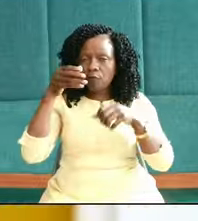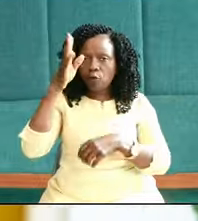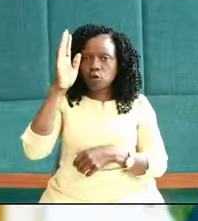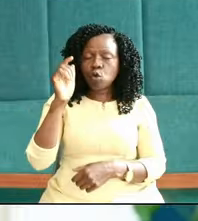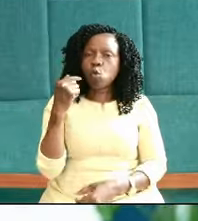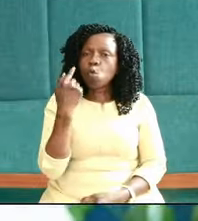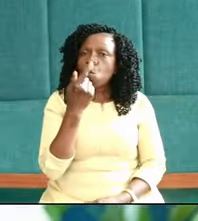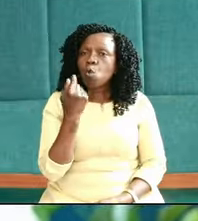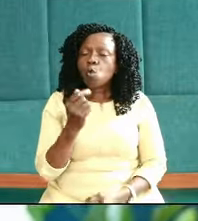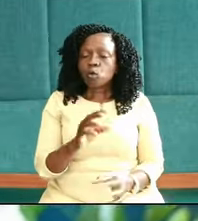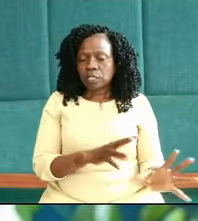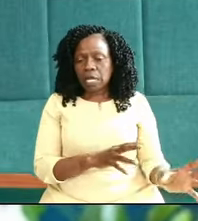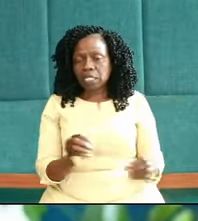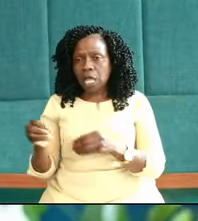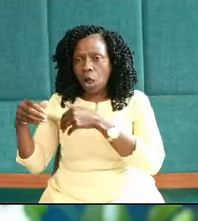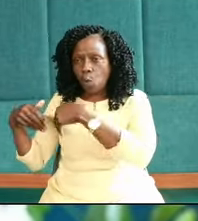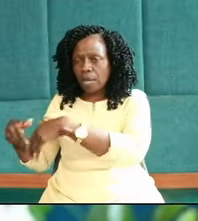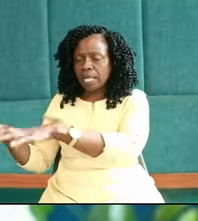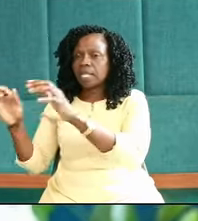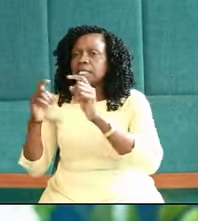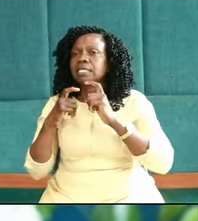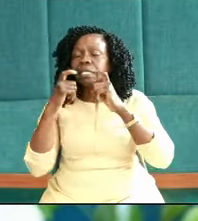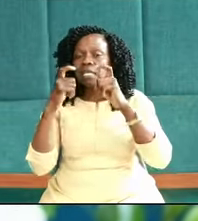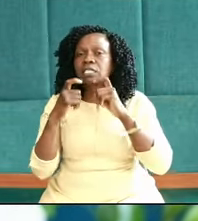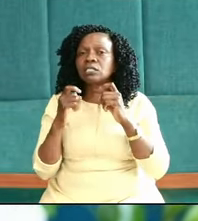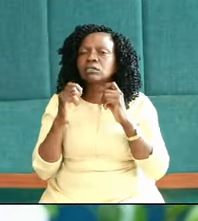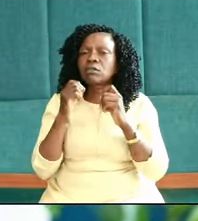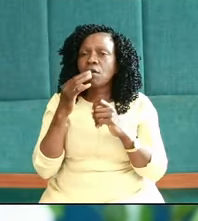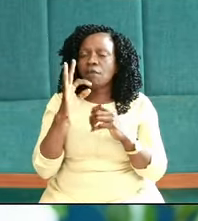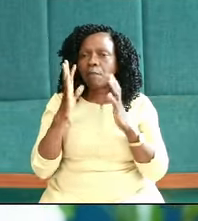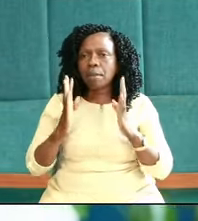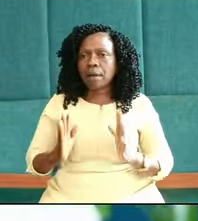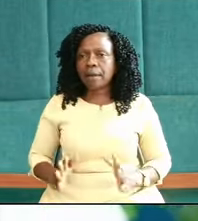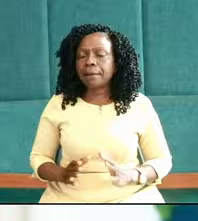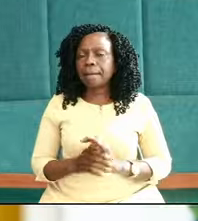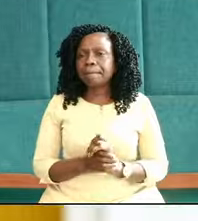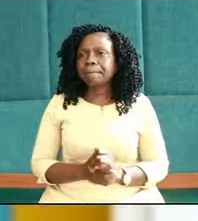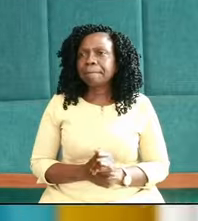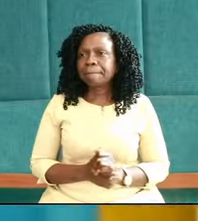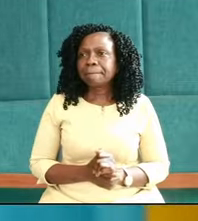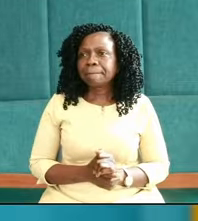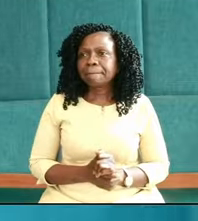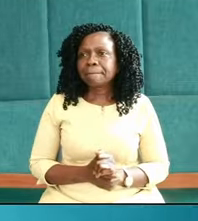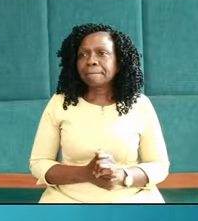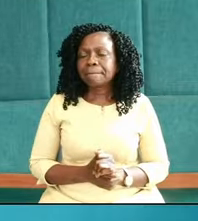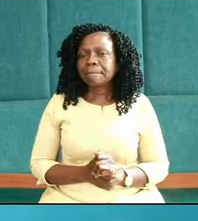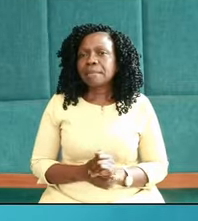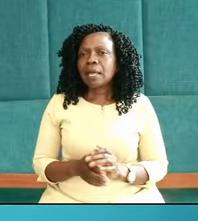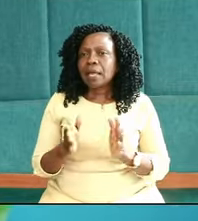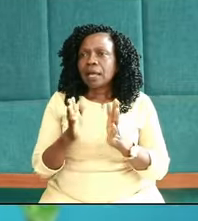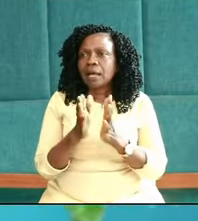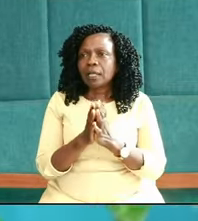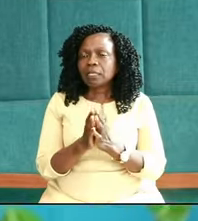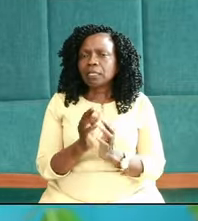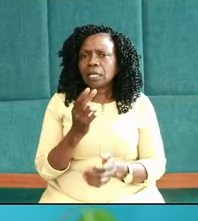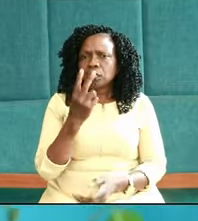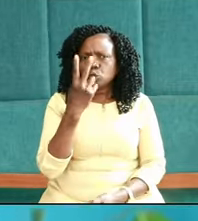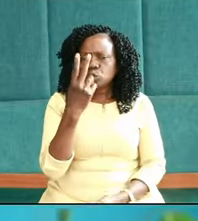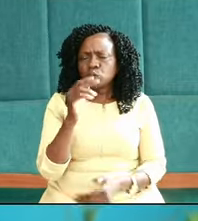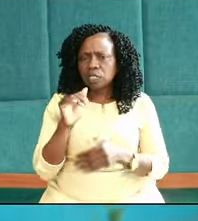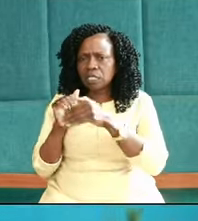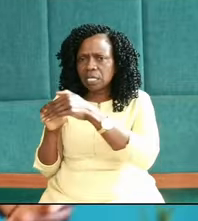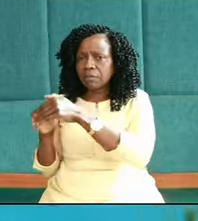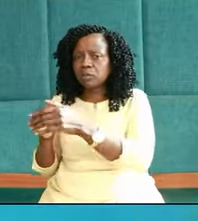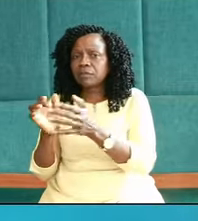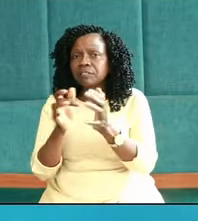God who takes away the sin of the world. And the two